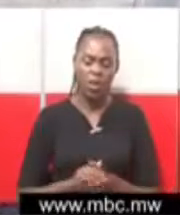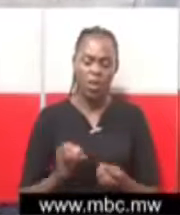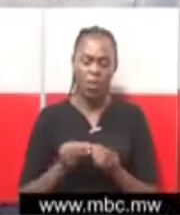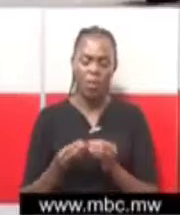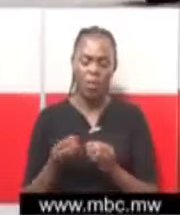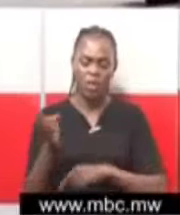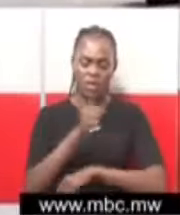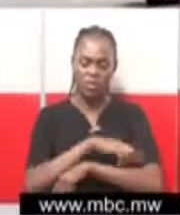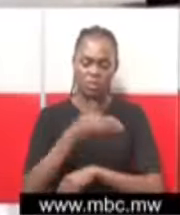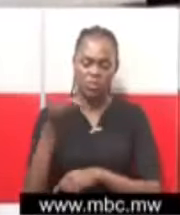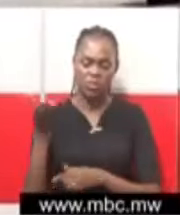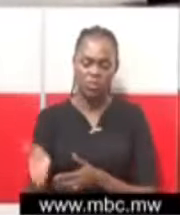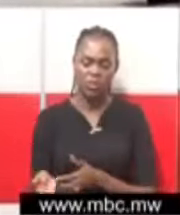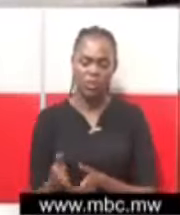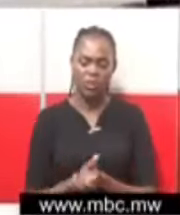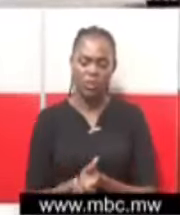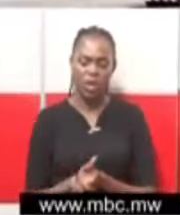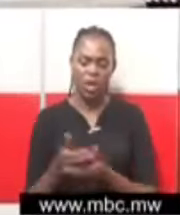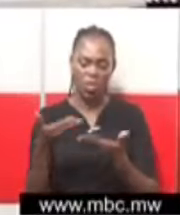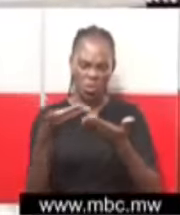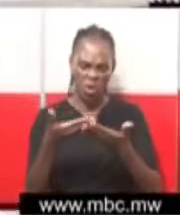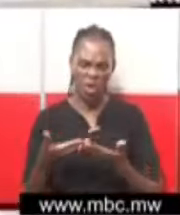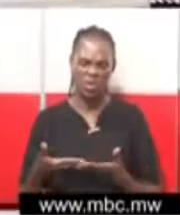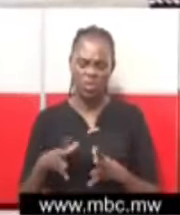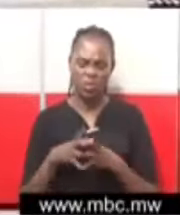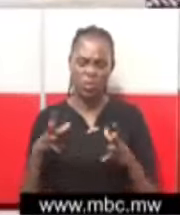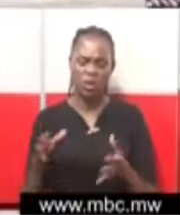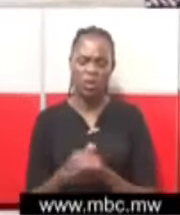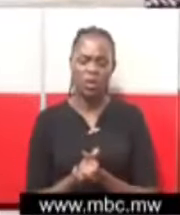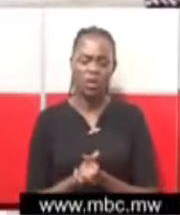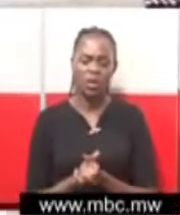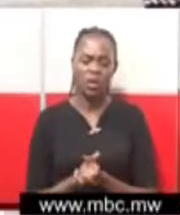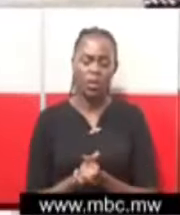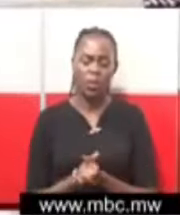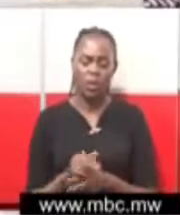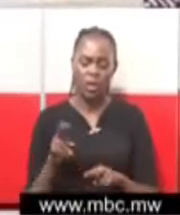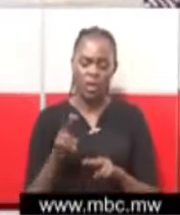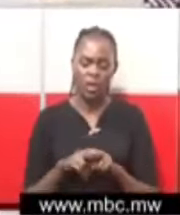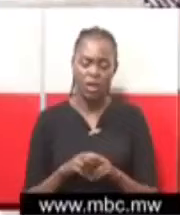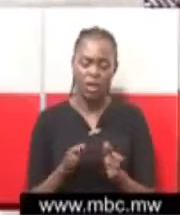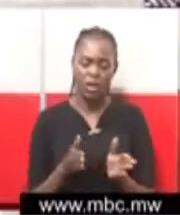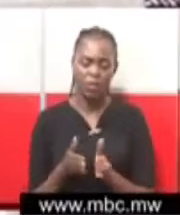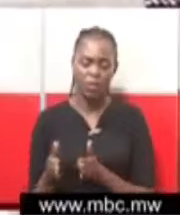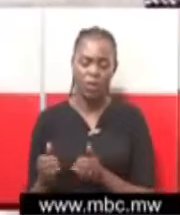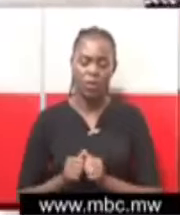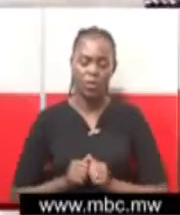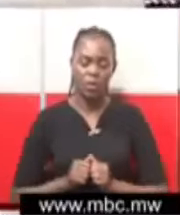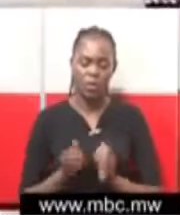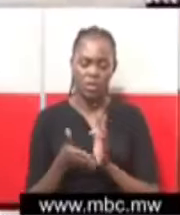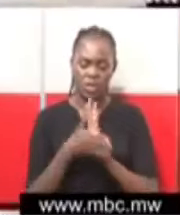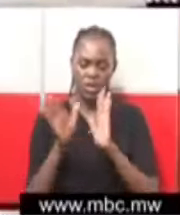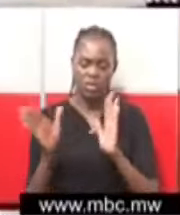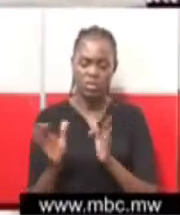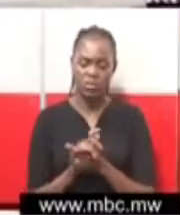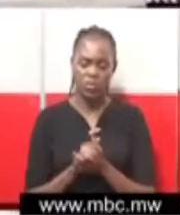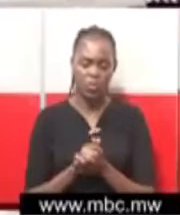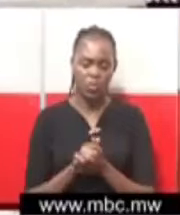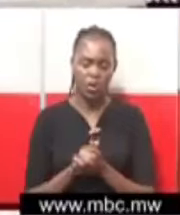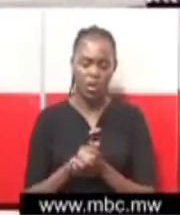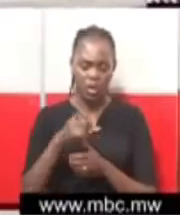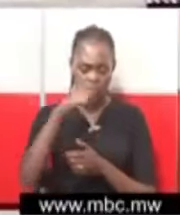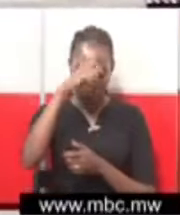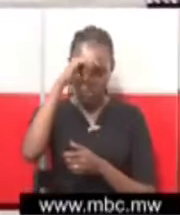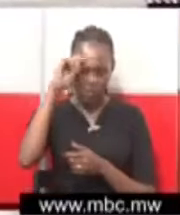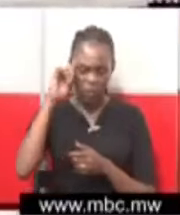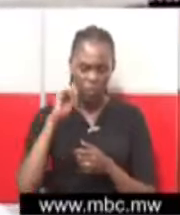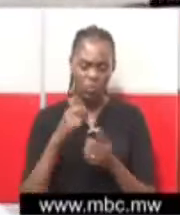shipping lines. They are more than welcome. When we inaugurated the port on the 7th October last year, Malawi president